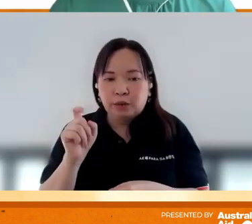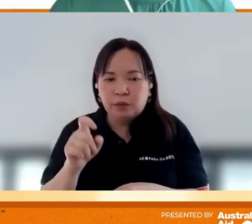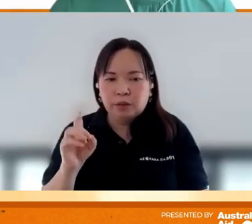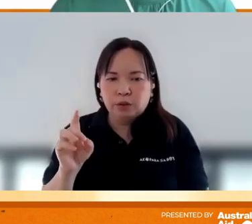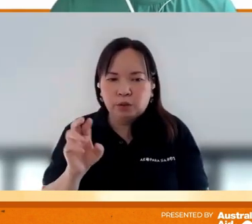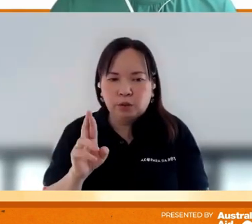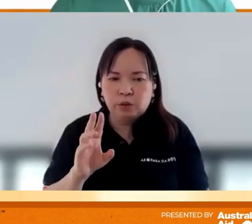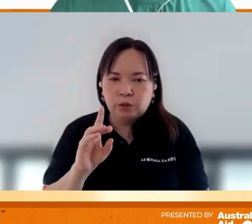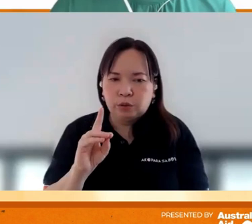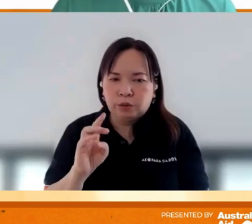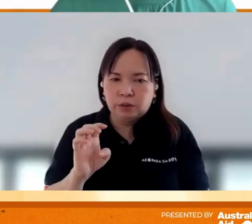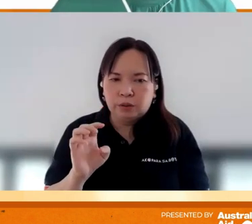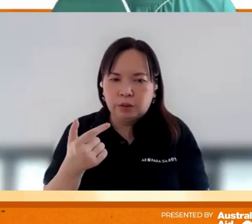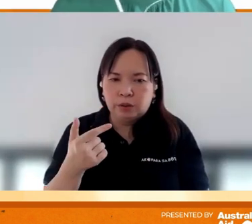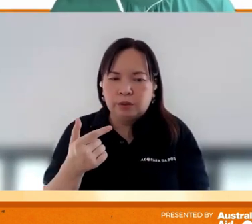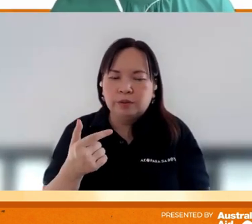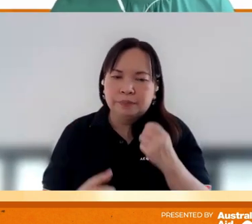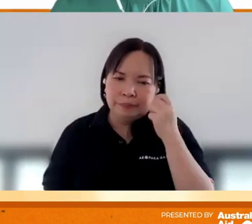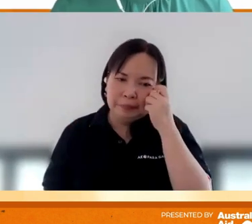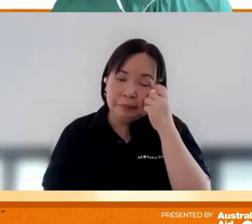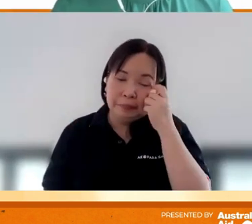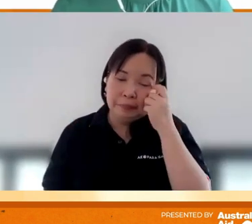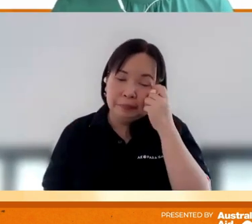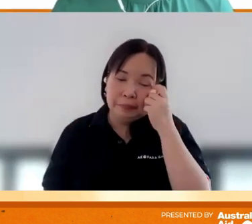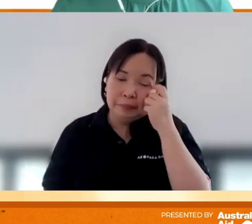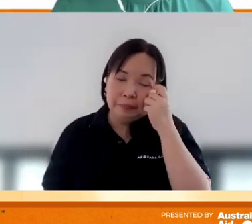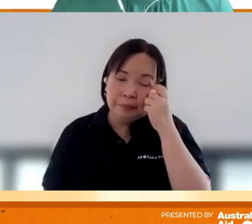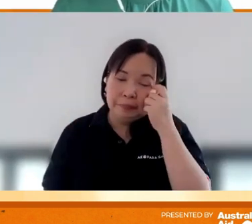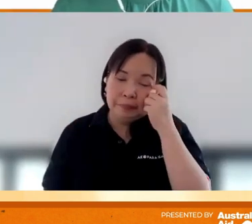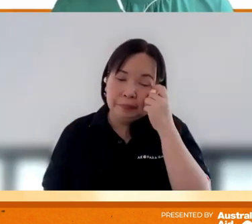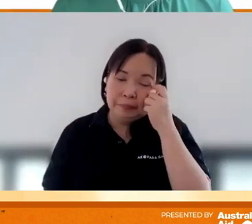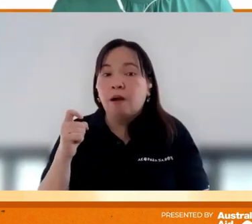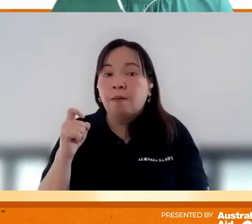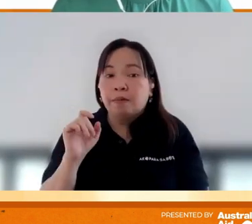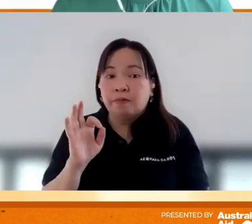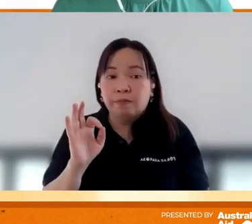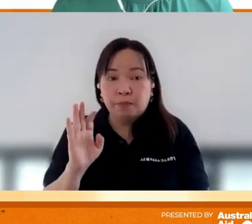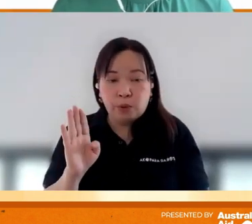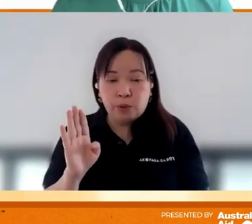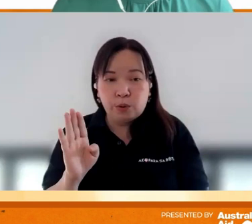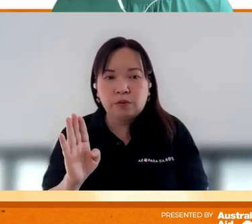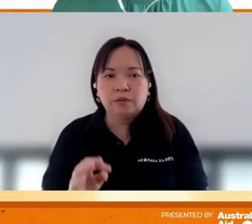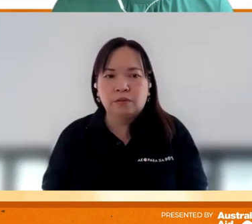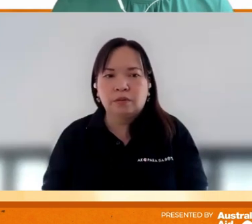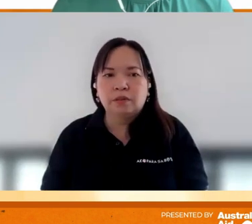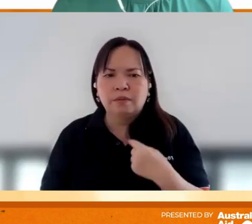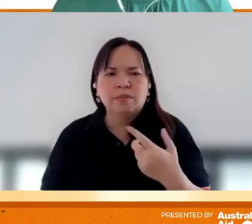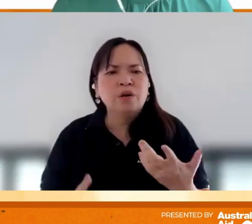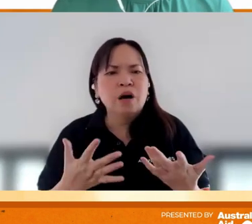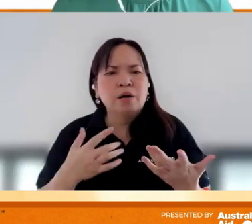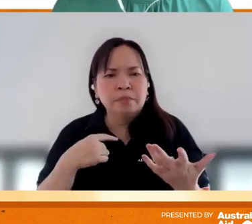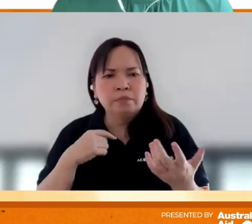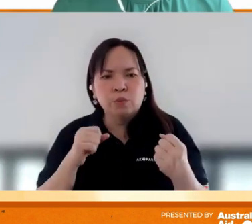Two questions actually. This is from Facebook, from Miss Lanzuela. Saan po kami pwedeng makakuha ng